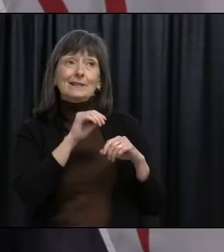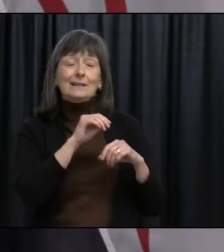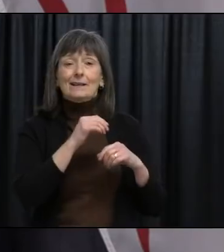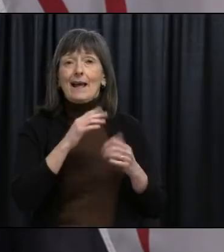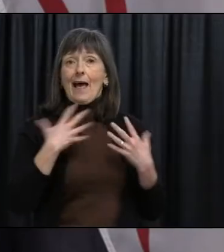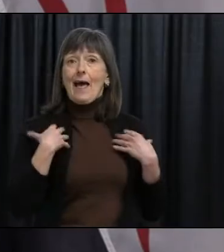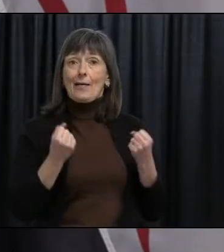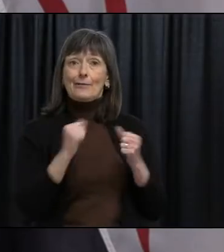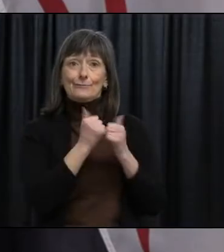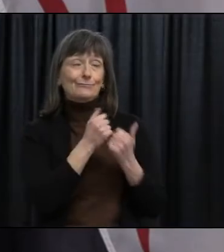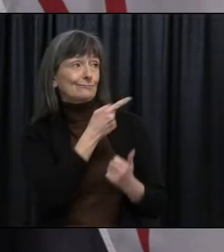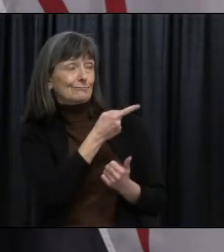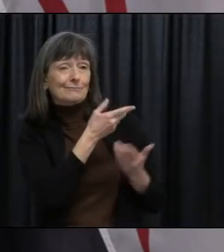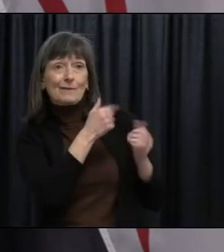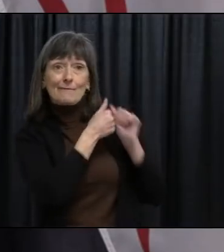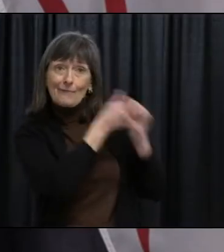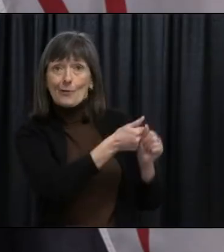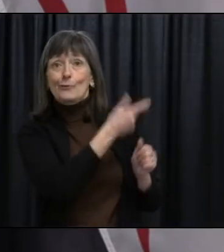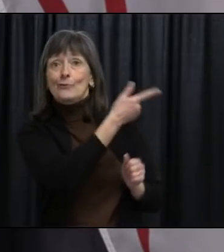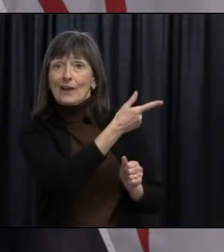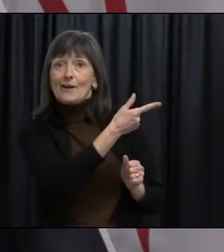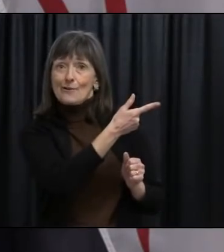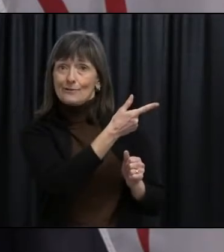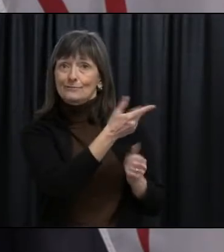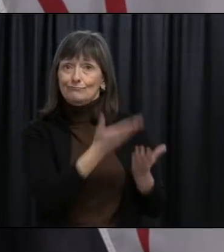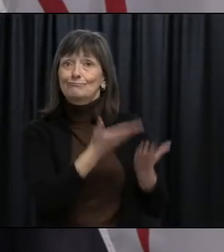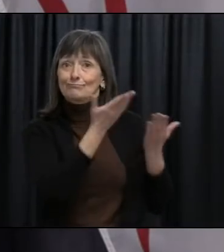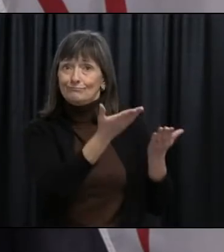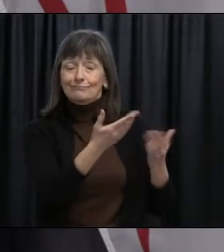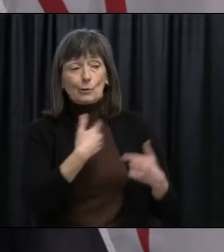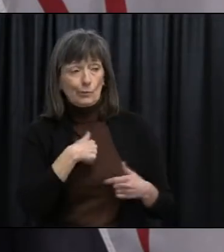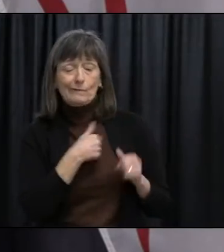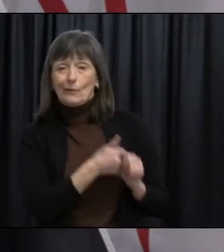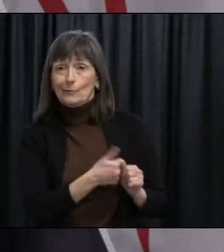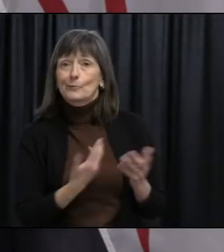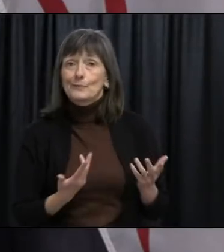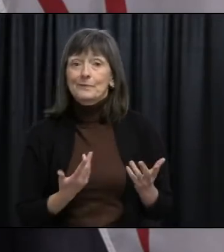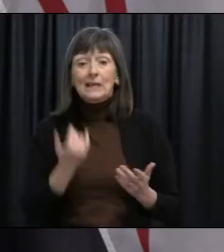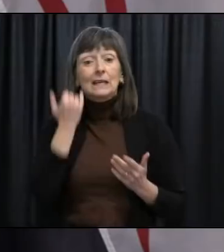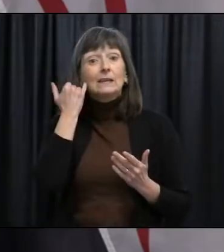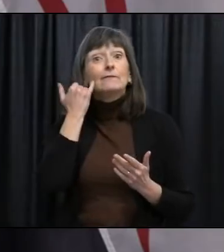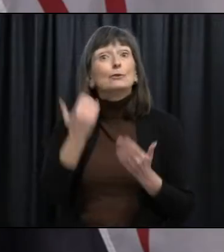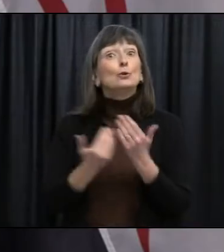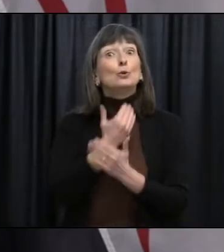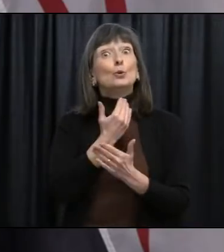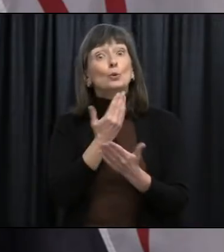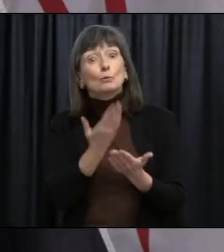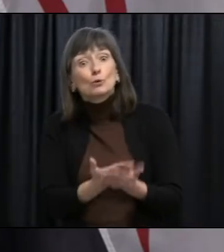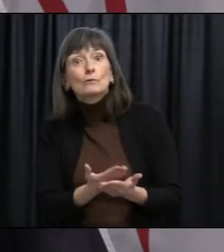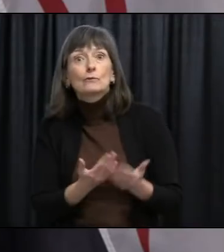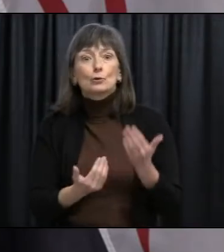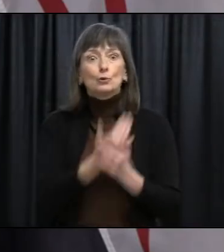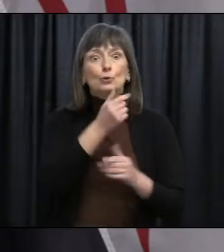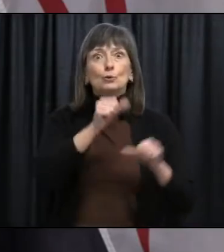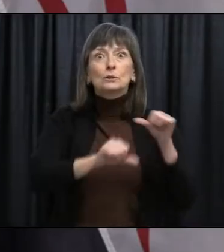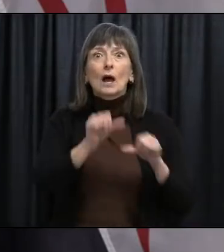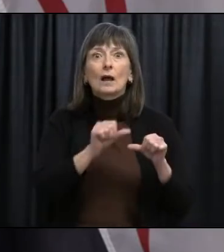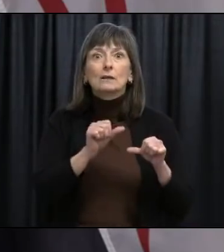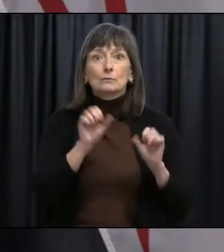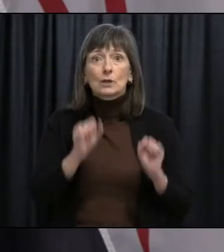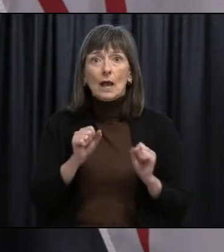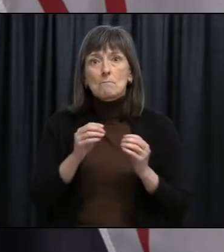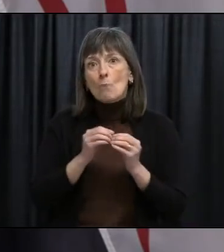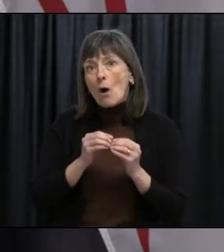if, you know, if new evidence becomes available that says, you know, we can alter that dose interval